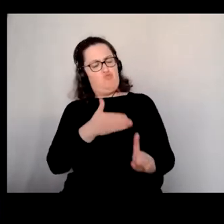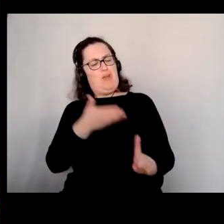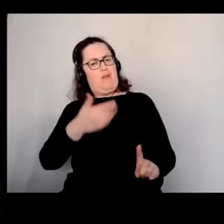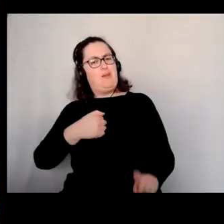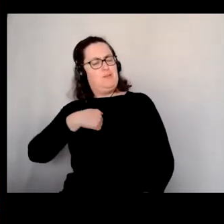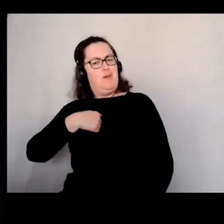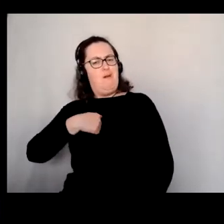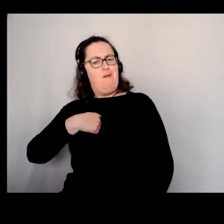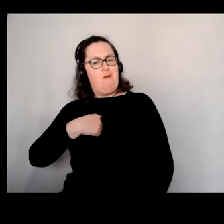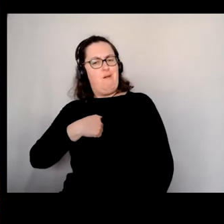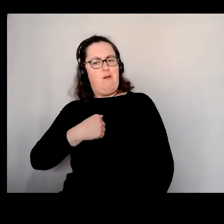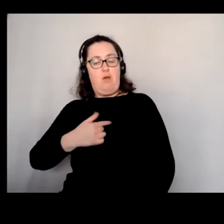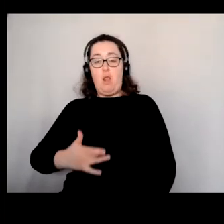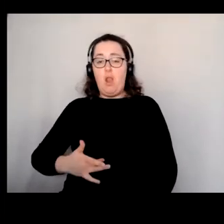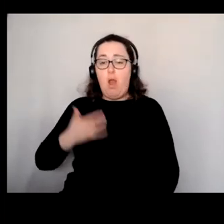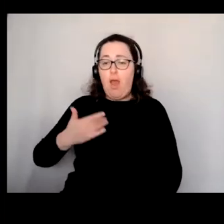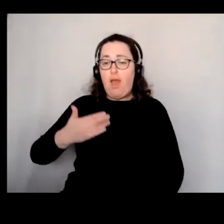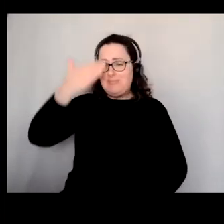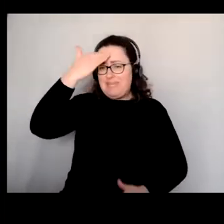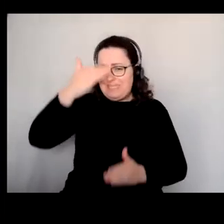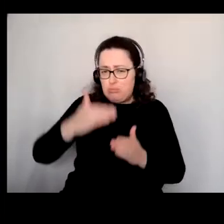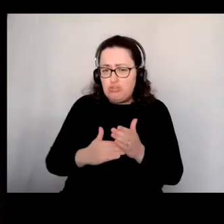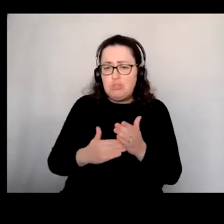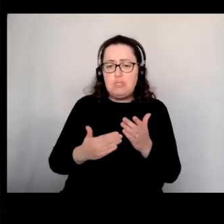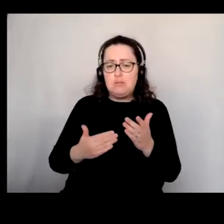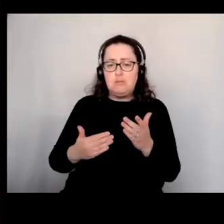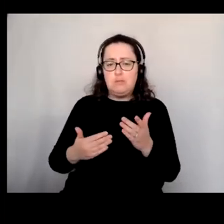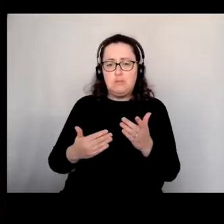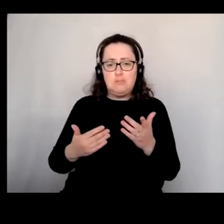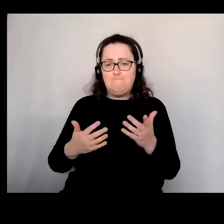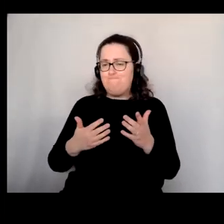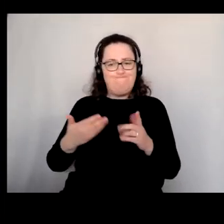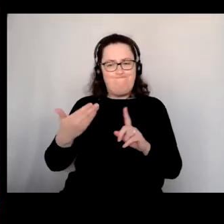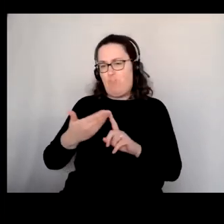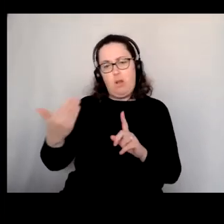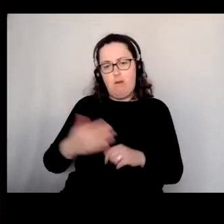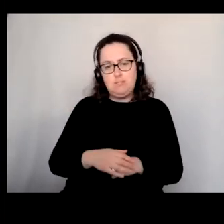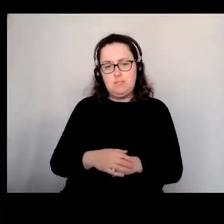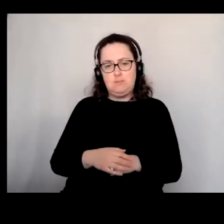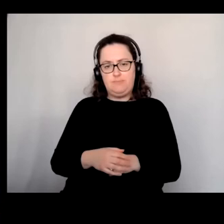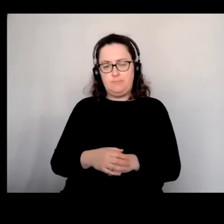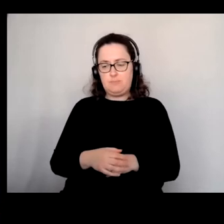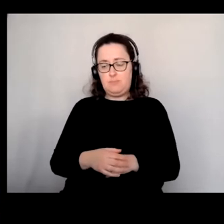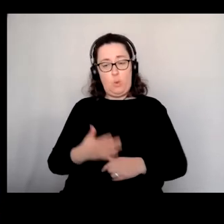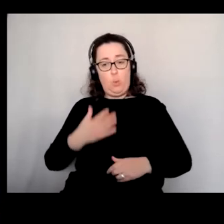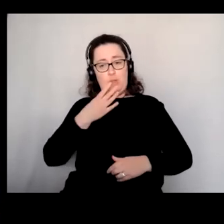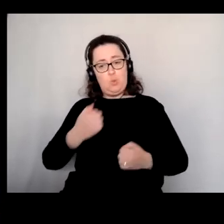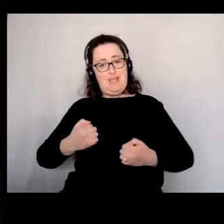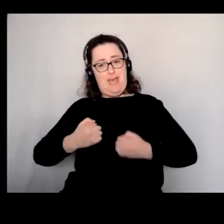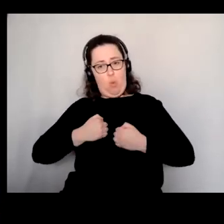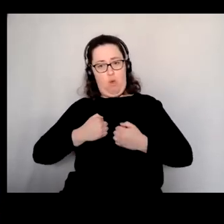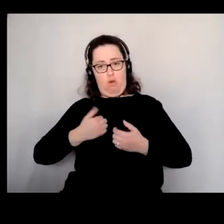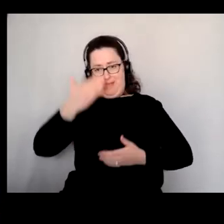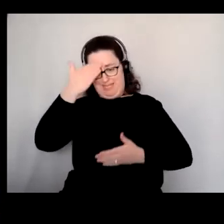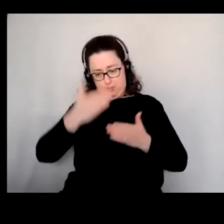othered lives and our lived experiences are not taken seriously as subjects. And when we work with our lived experiences as subjects,